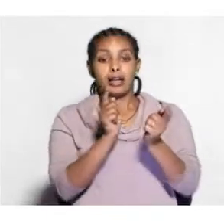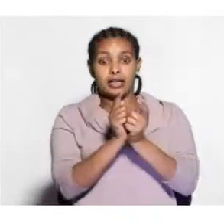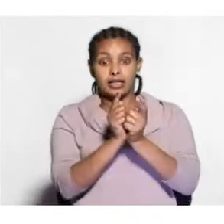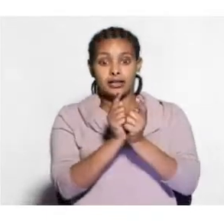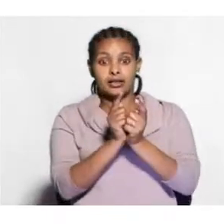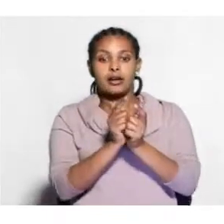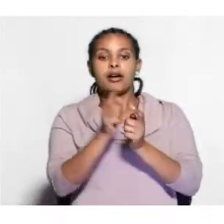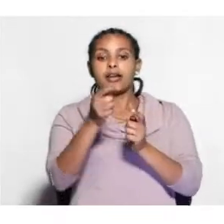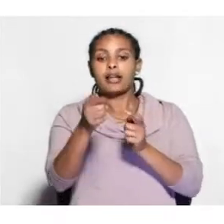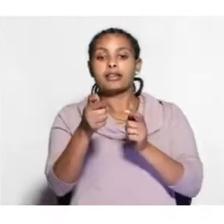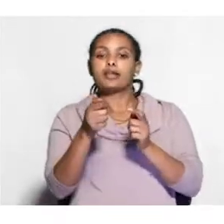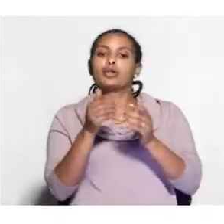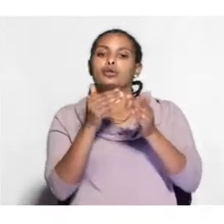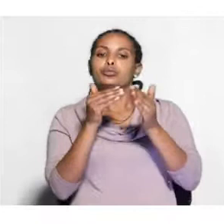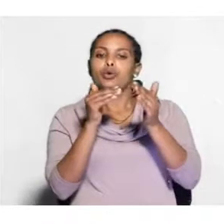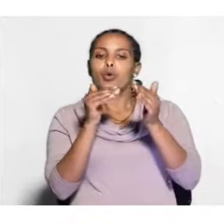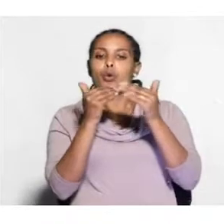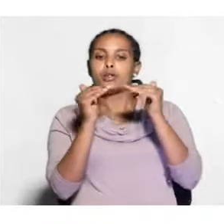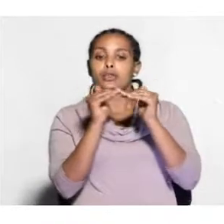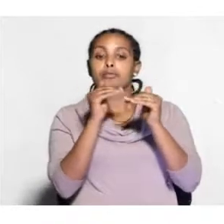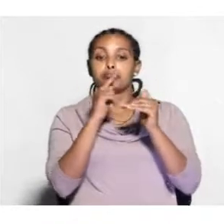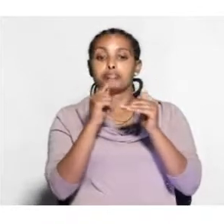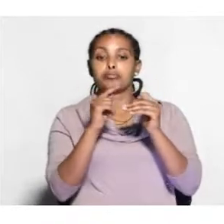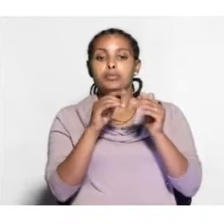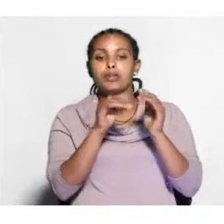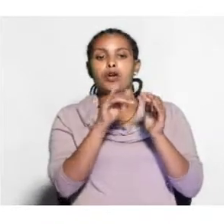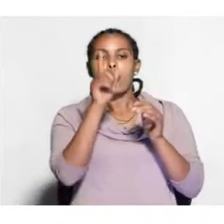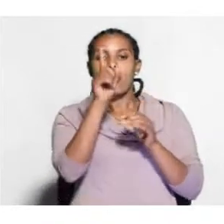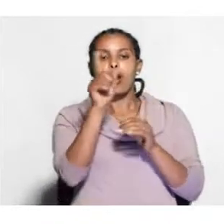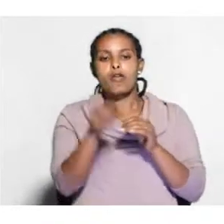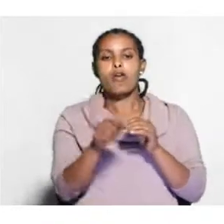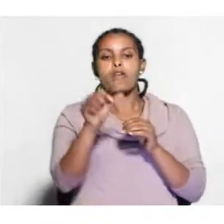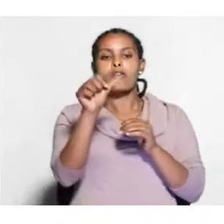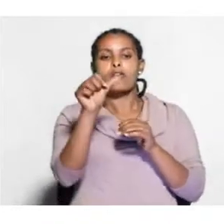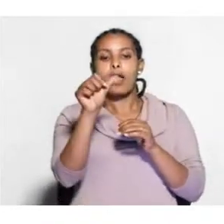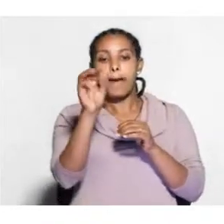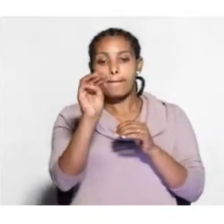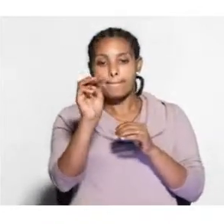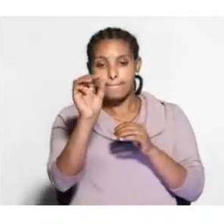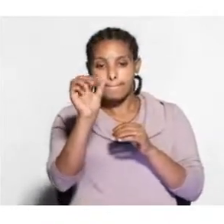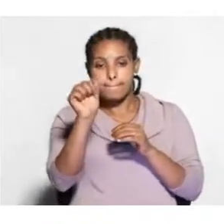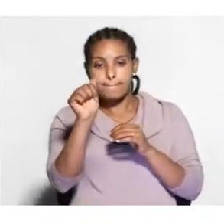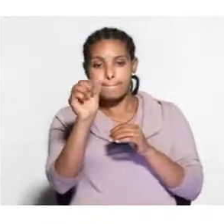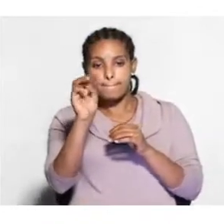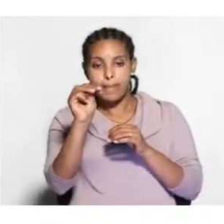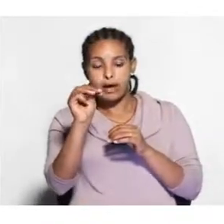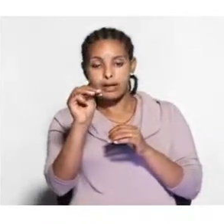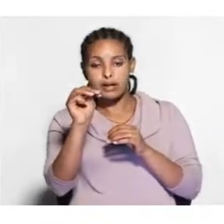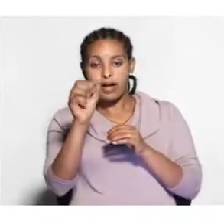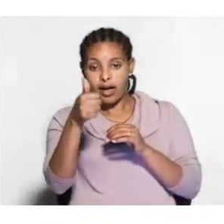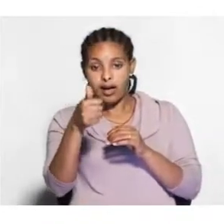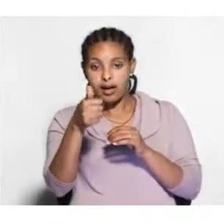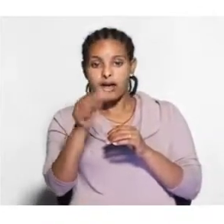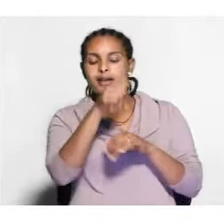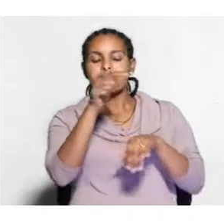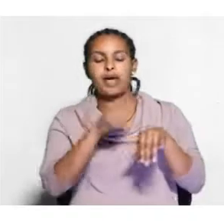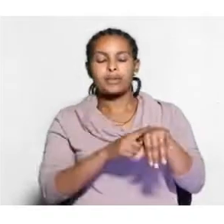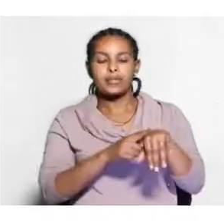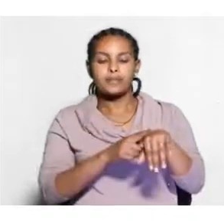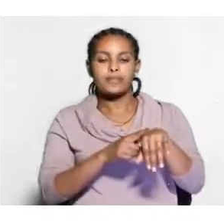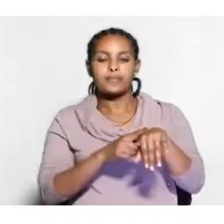rate equation for a second order reaction is this: 1 over concentration of M at any time